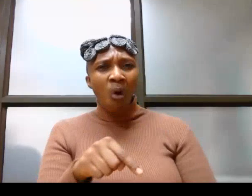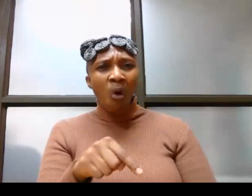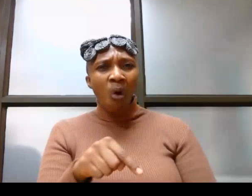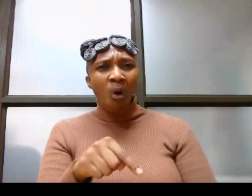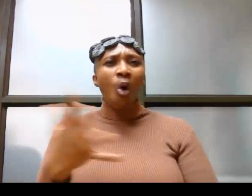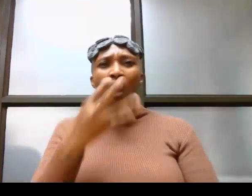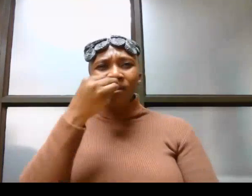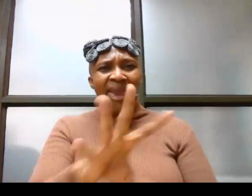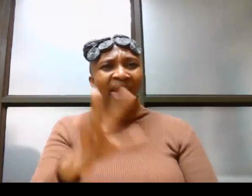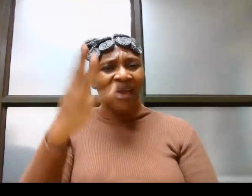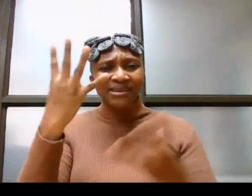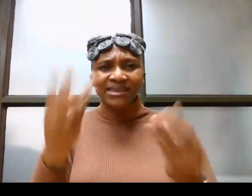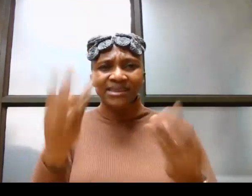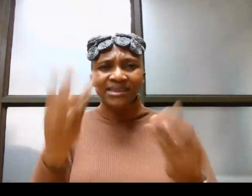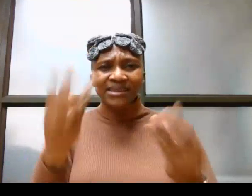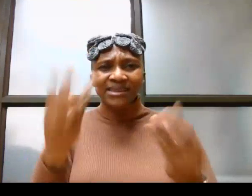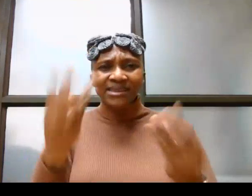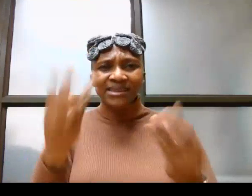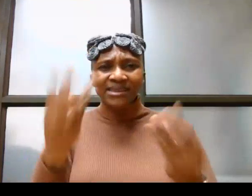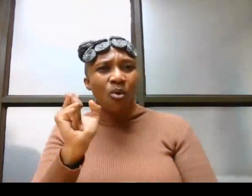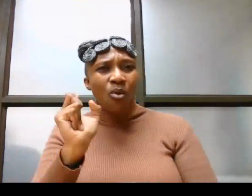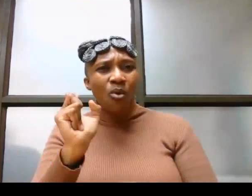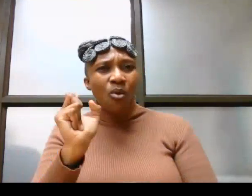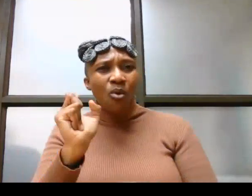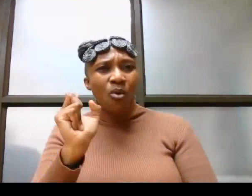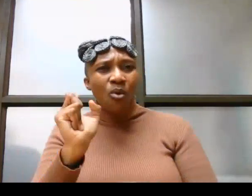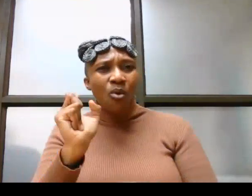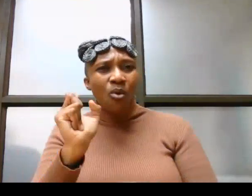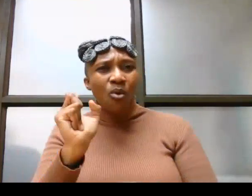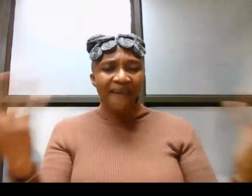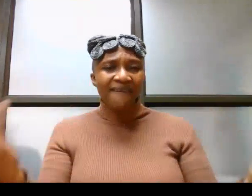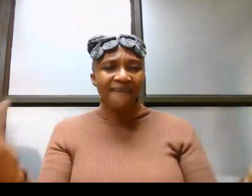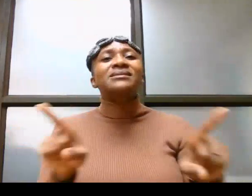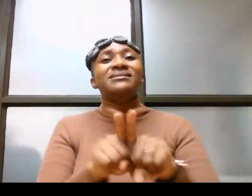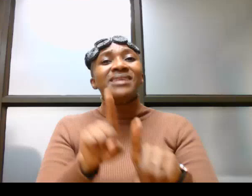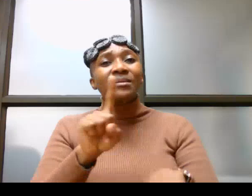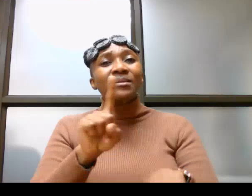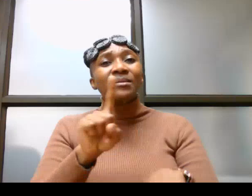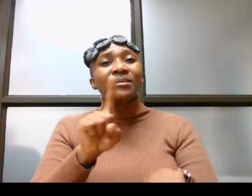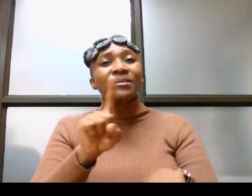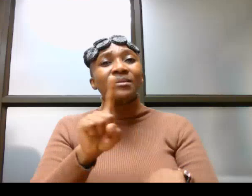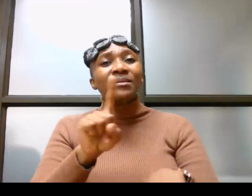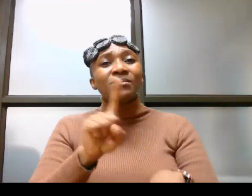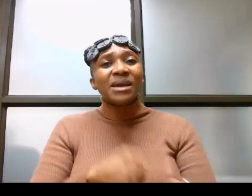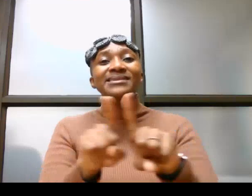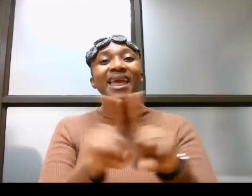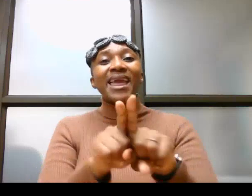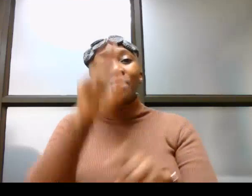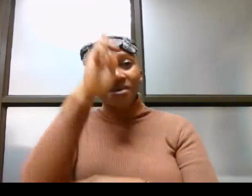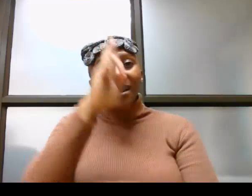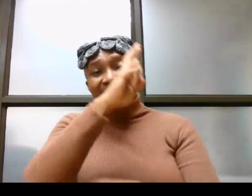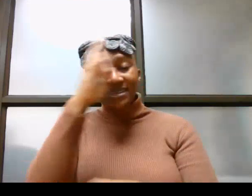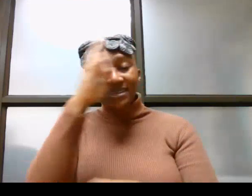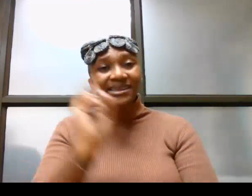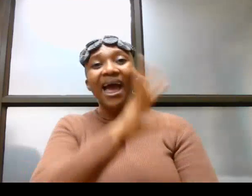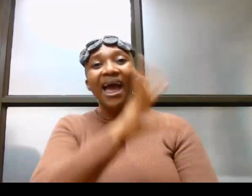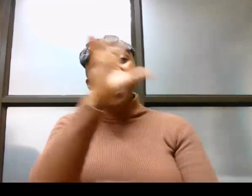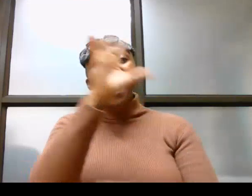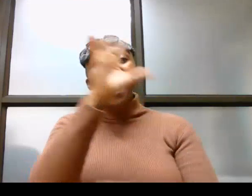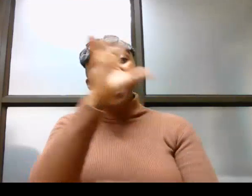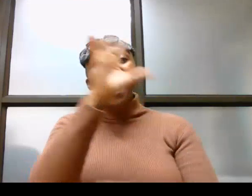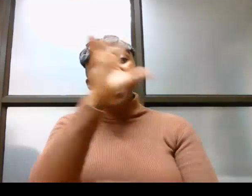because they are demon possessed and this and that. At the same time, you find the same religious African people who will have a